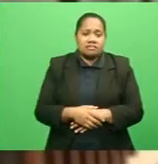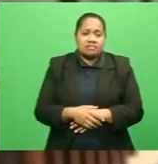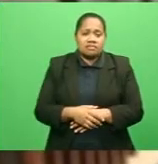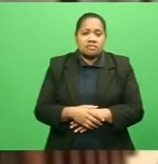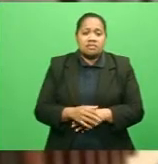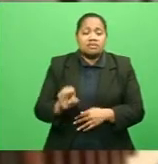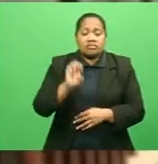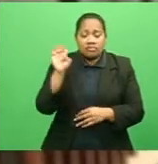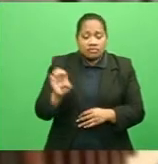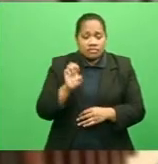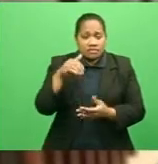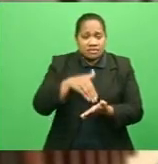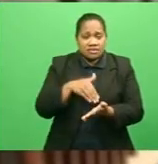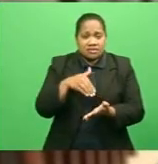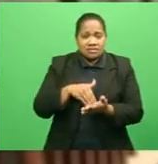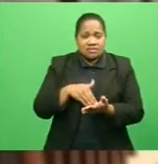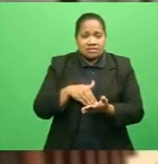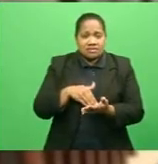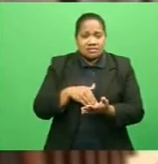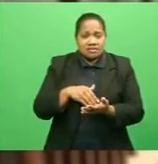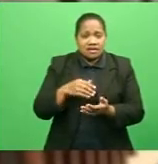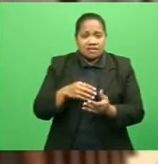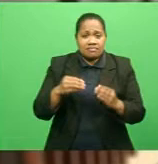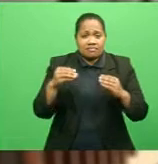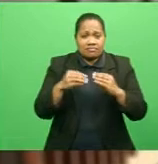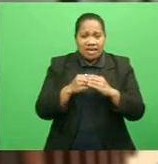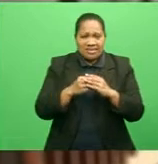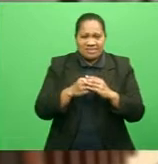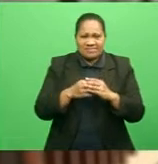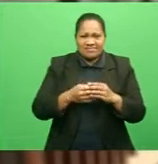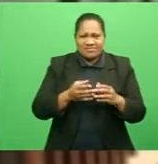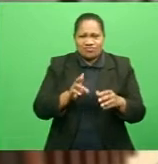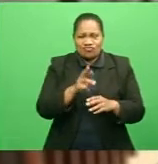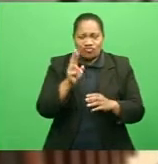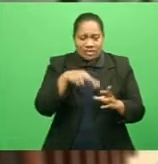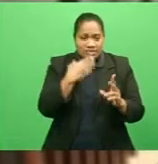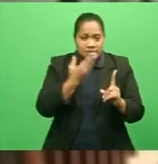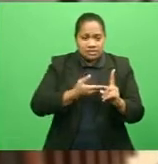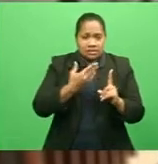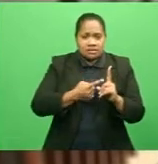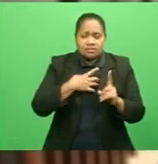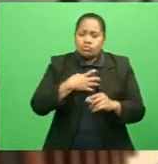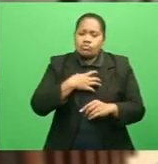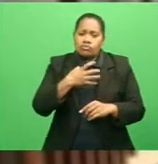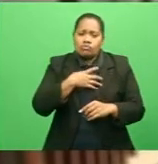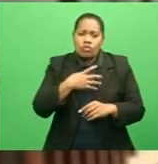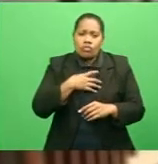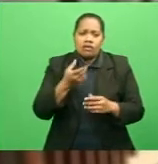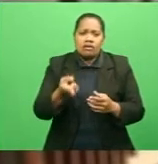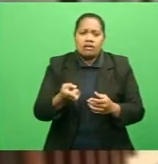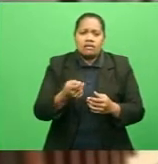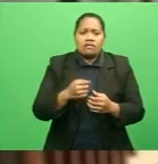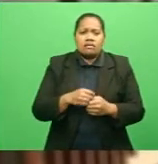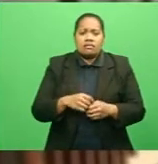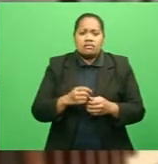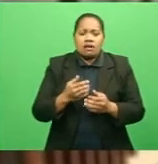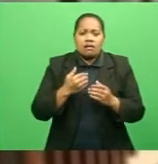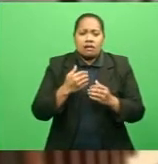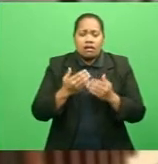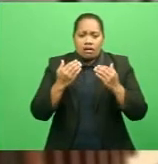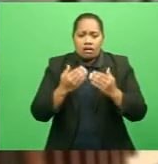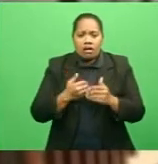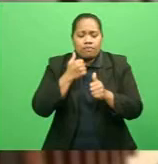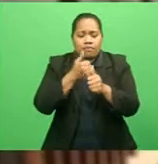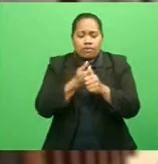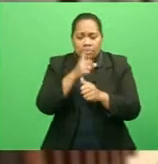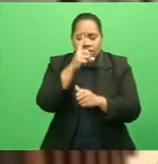Bank President Christine Lagarde hinting that the strategy overhaul and a more accommodative approach to inflation could be possible. And